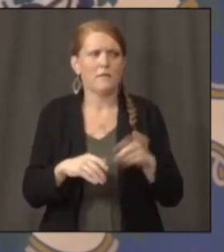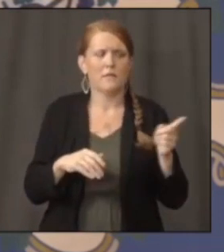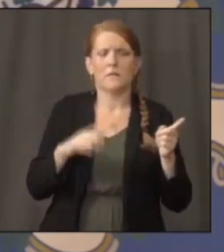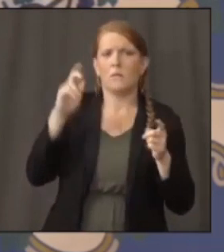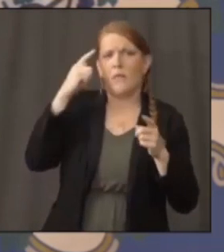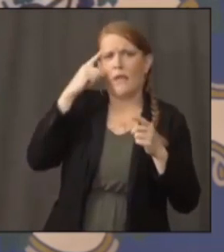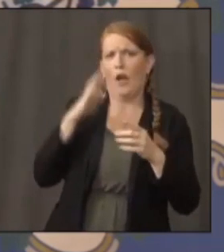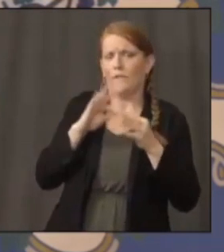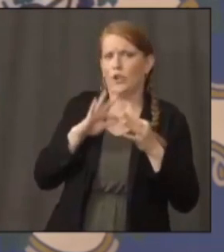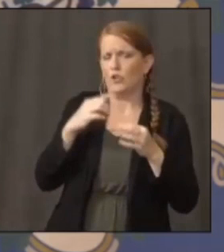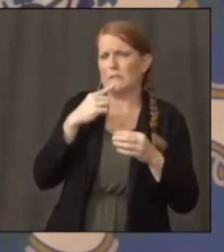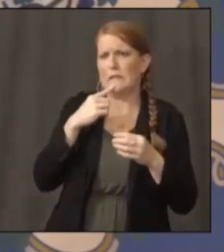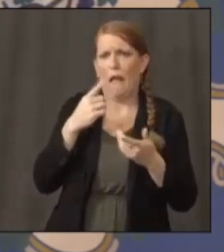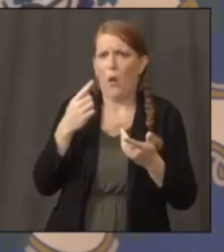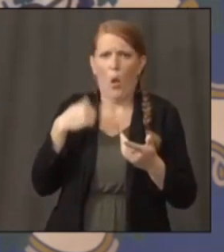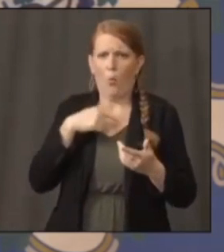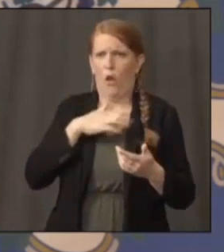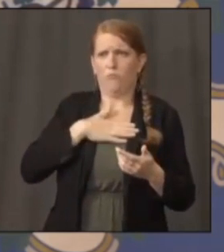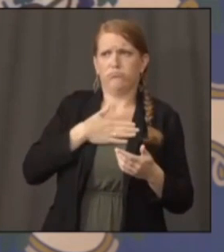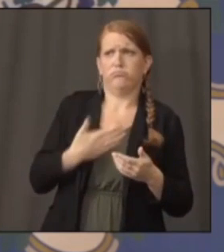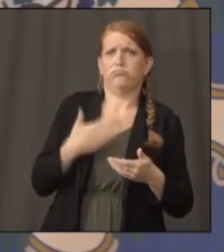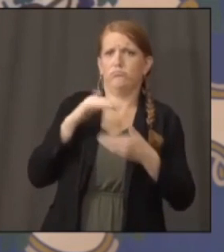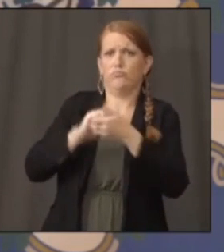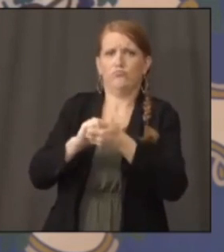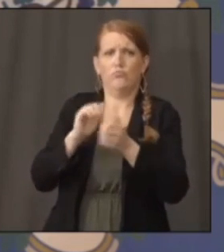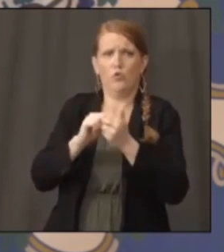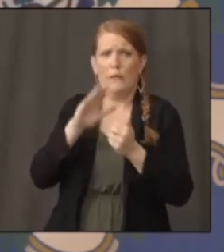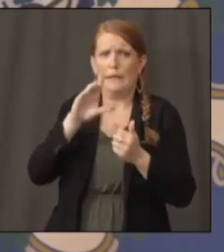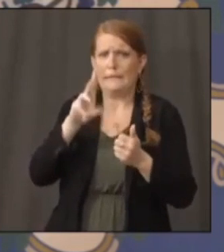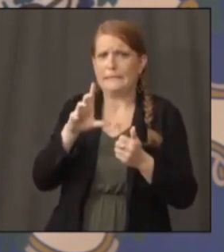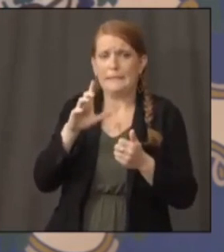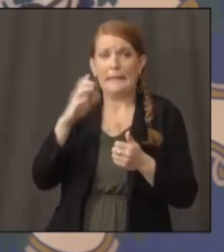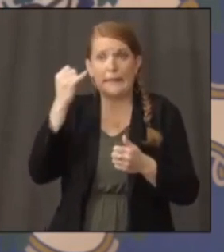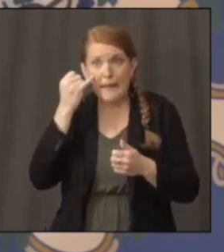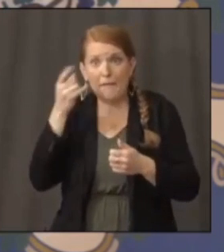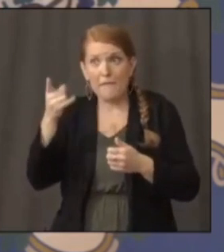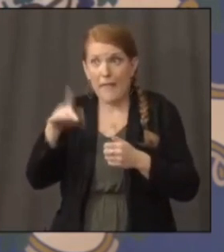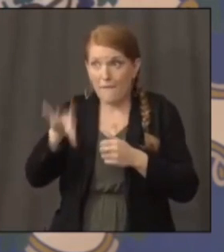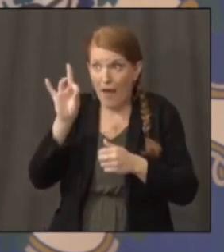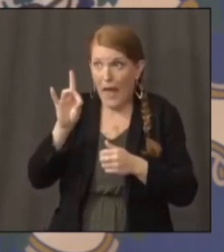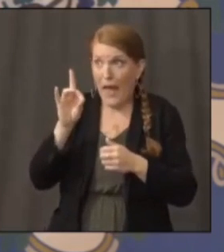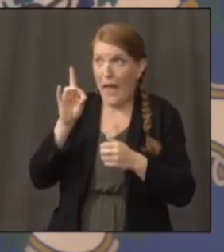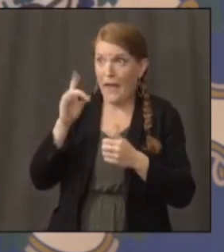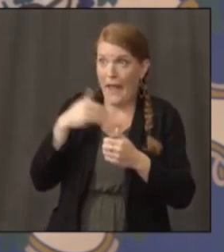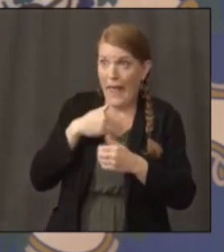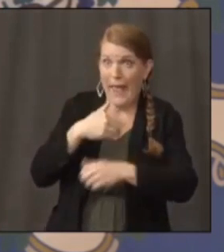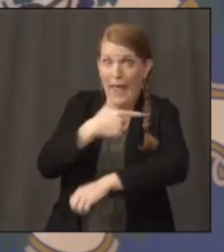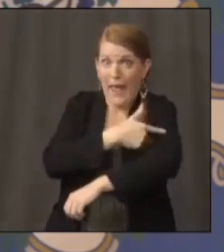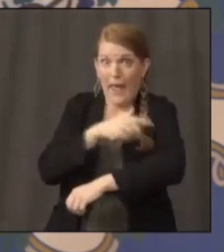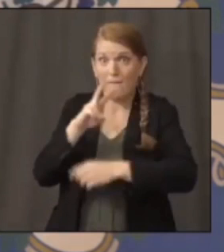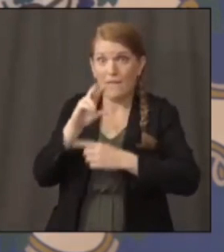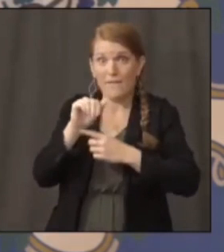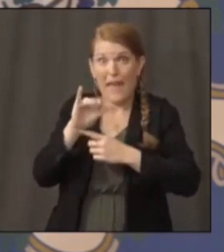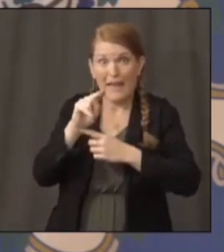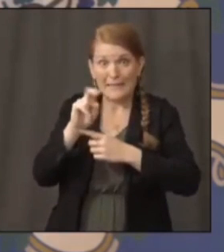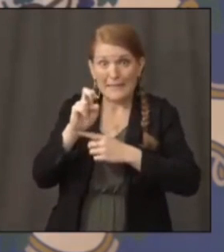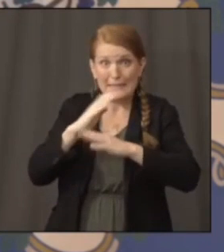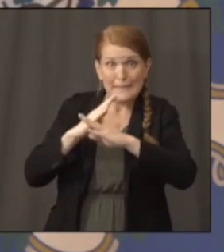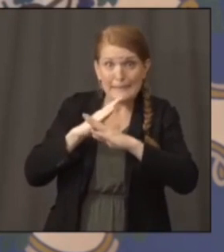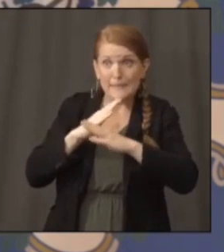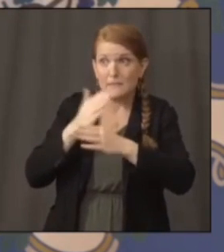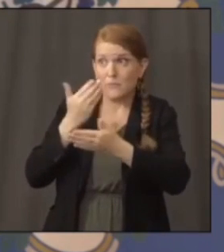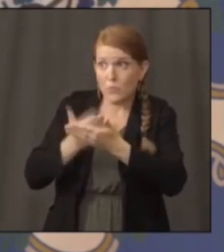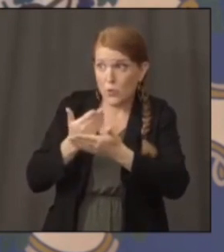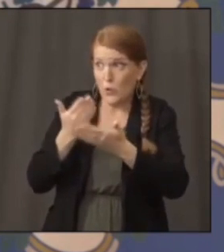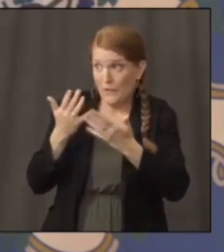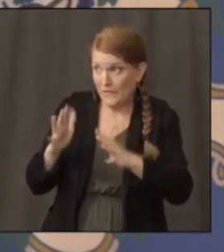be ready to go if they actually do have a vaccine that's tested and proved, and we'll be ready to have that distributed